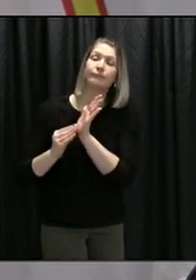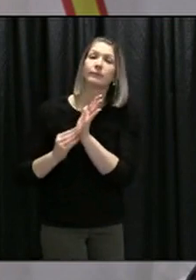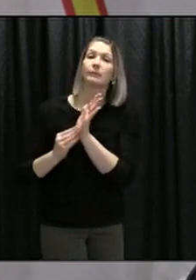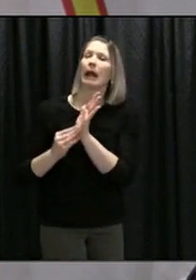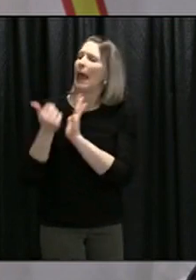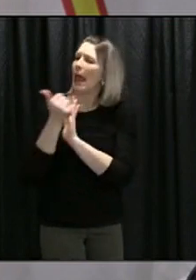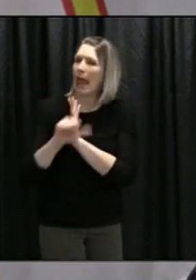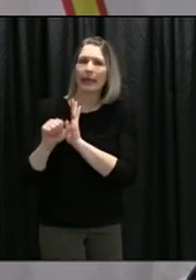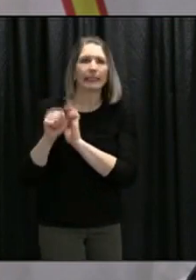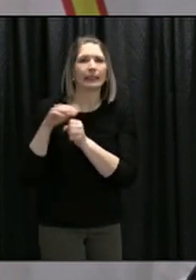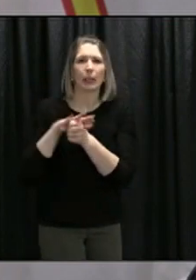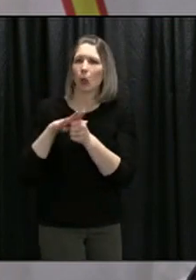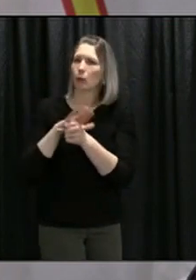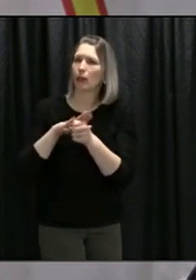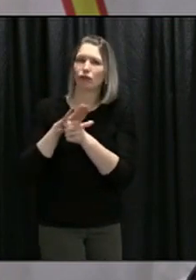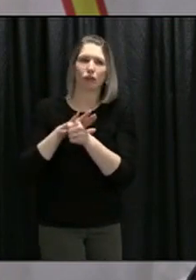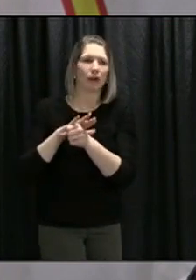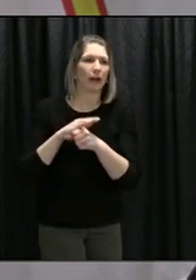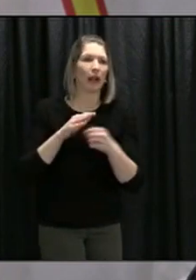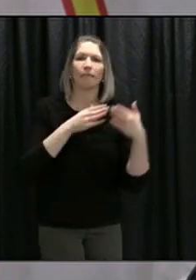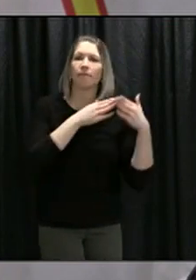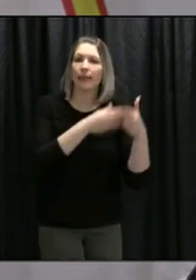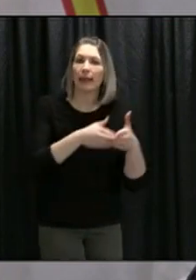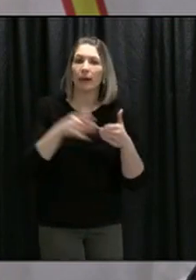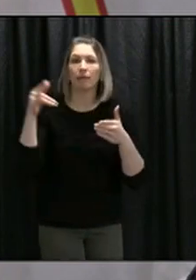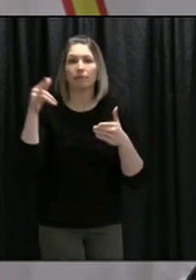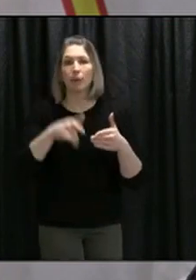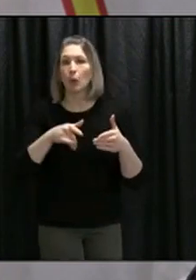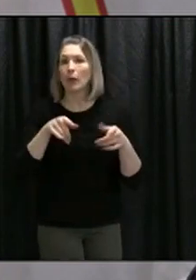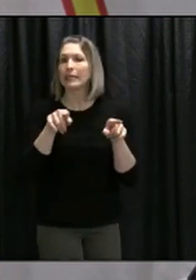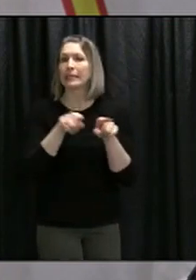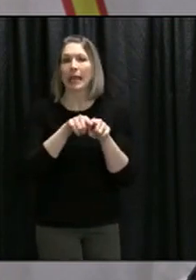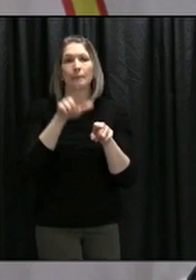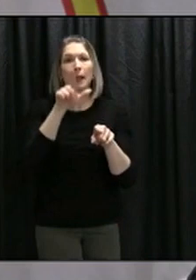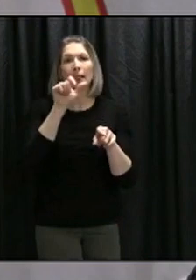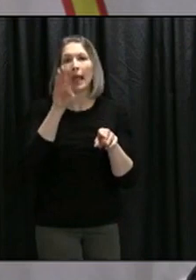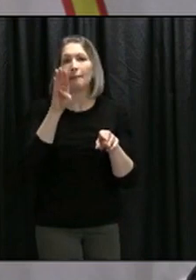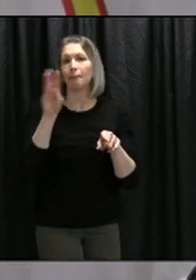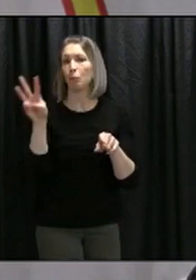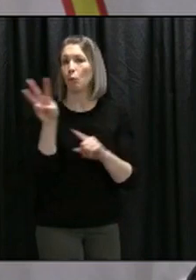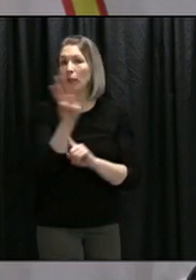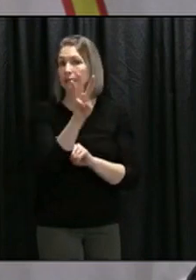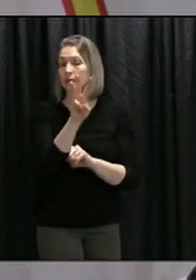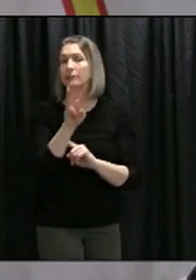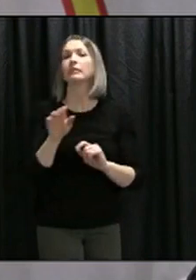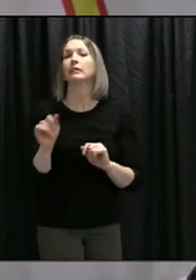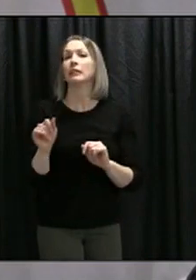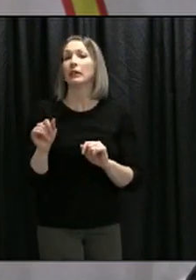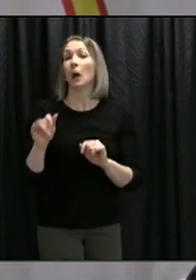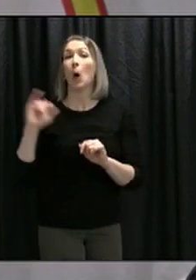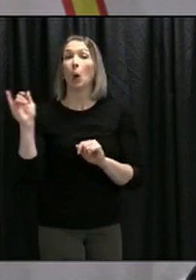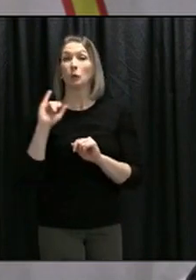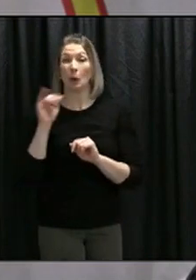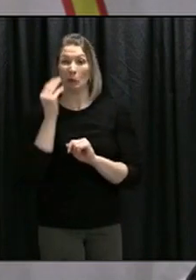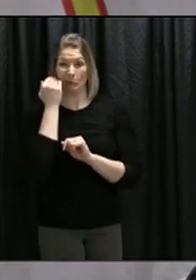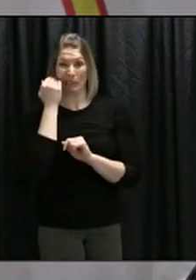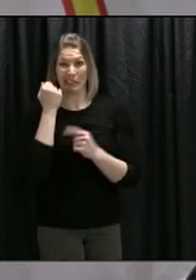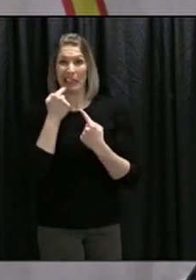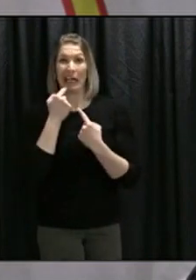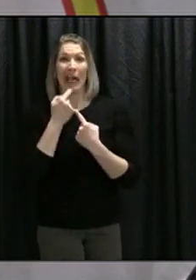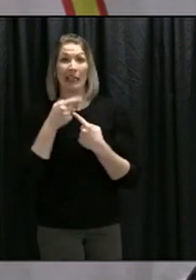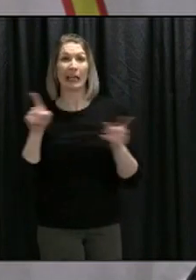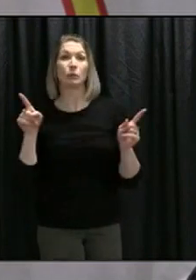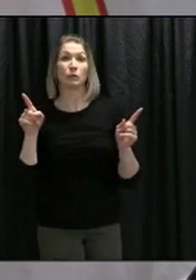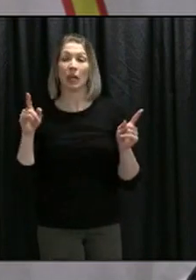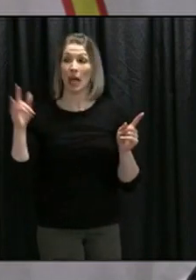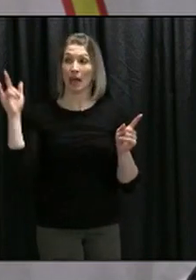no different than we're seeing with checkpoints that we're seeing in Labrador West and so on. As I just mentioned, sharing the manifest with our Indigenous communities.